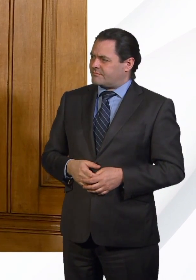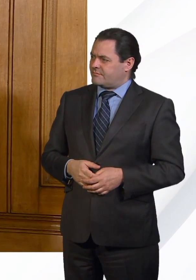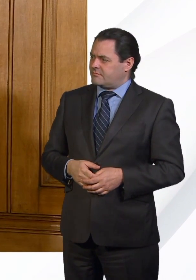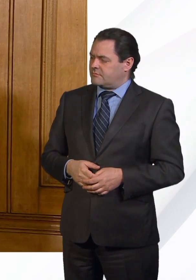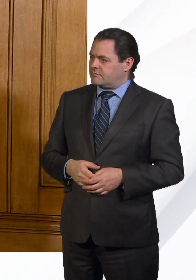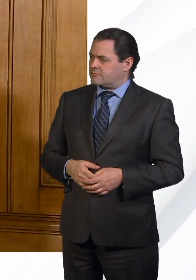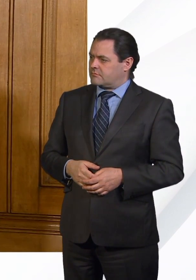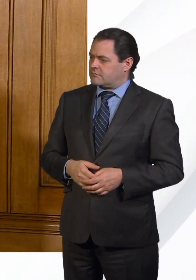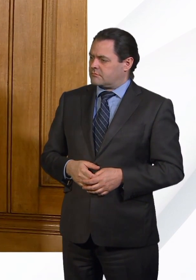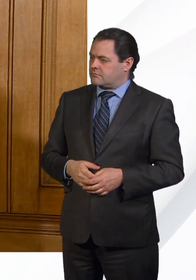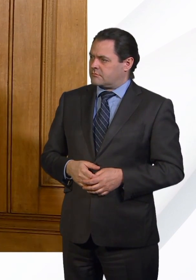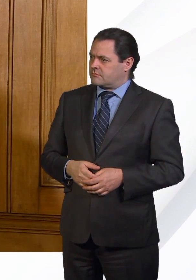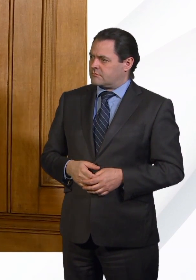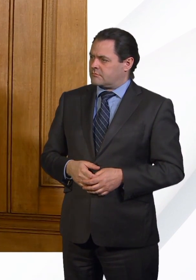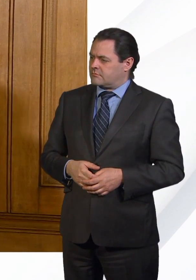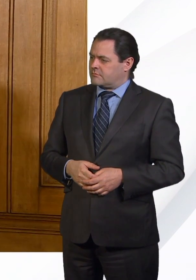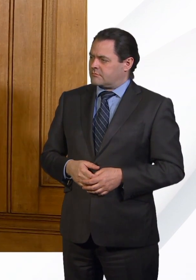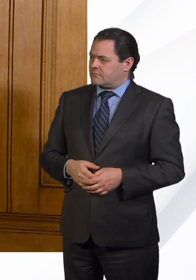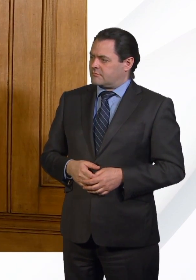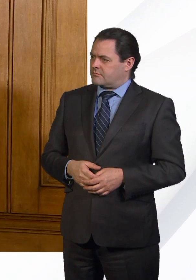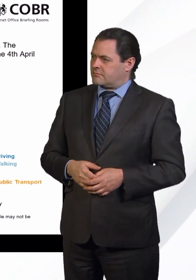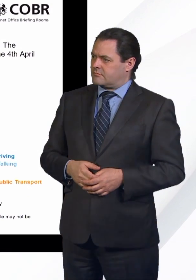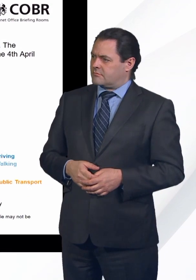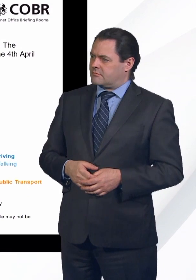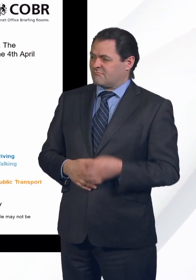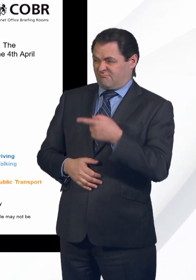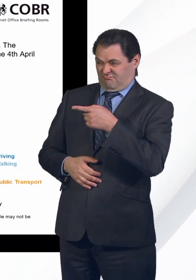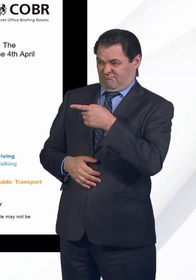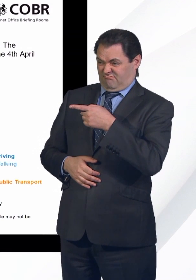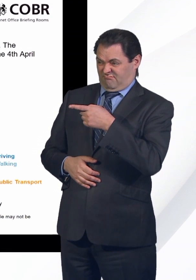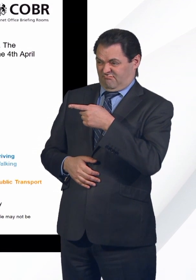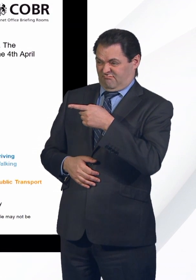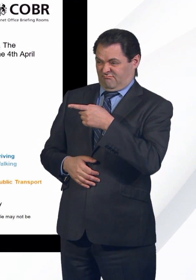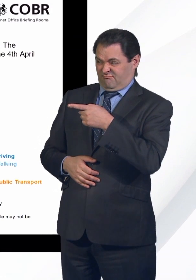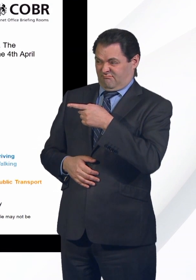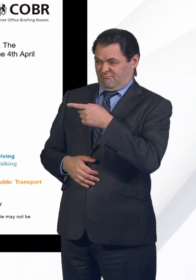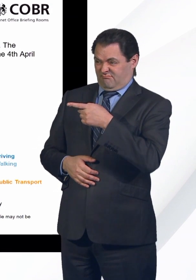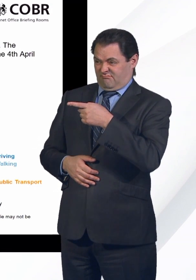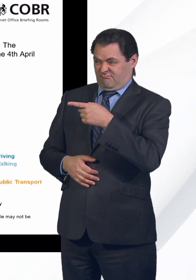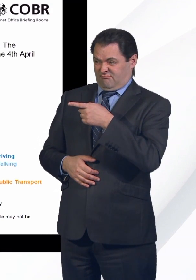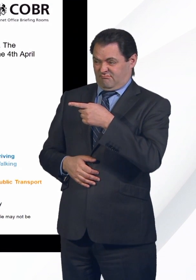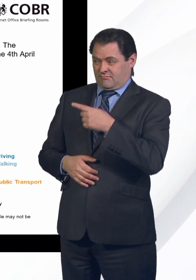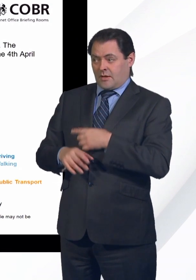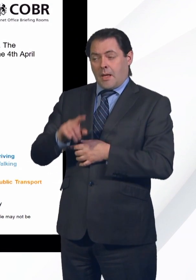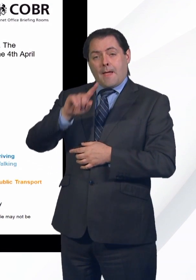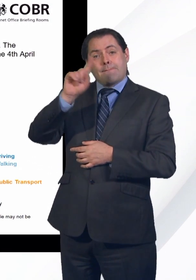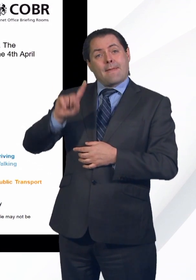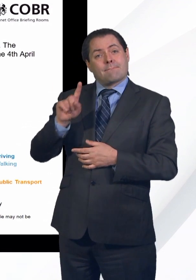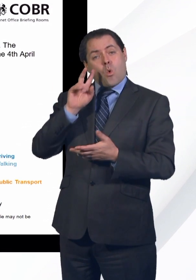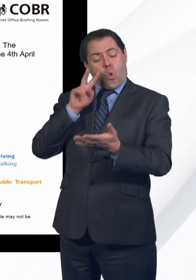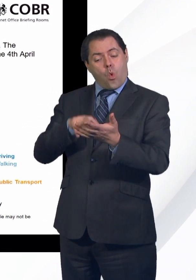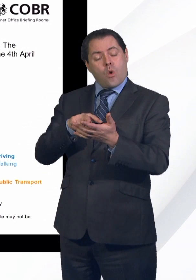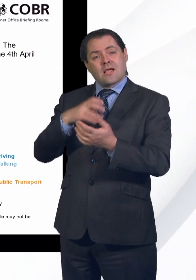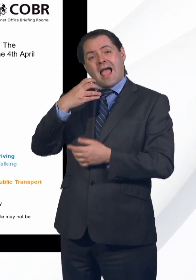slide actually shows search data of people looking at Apple Maps